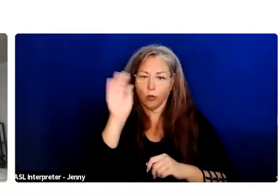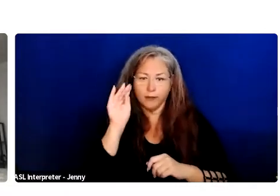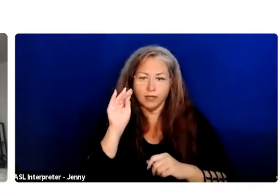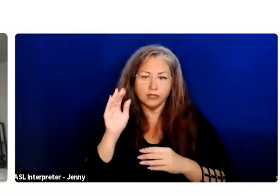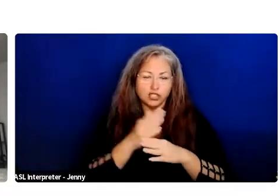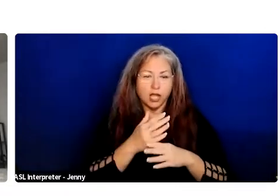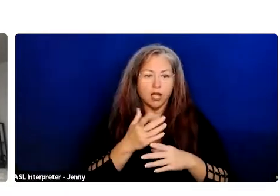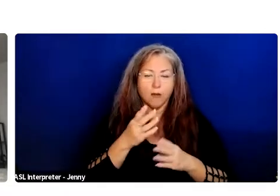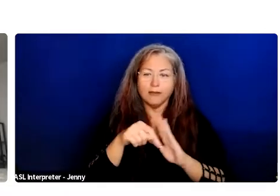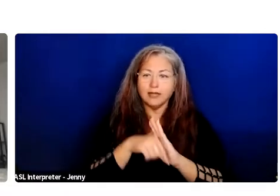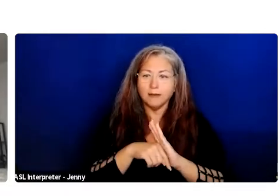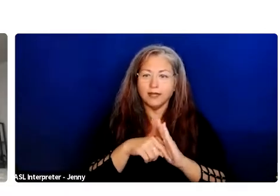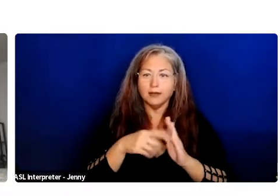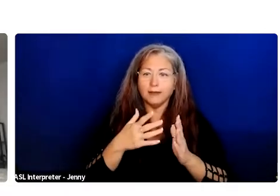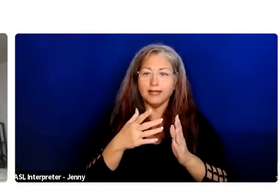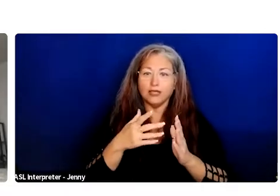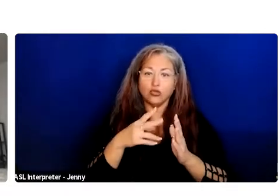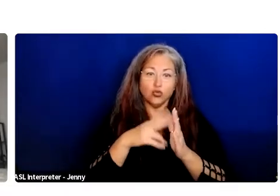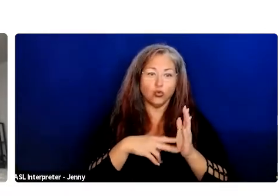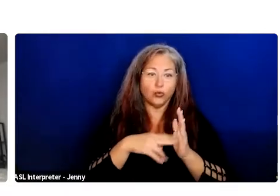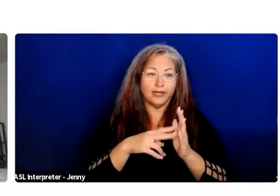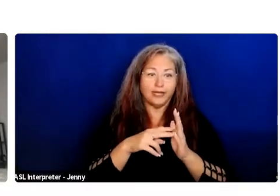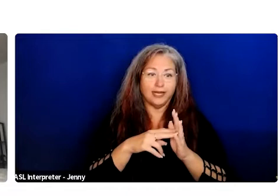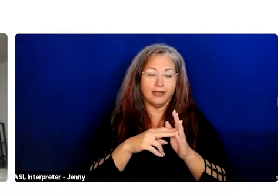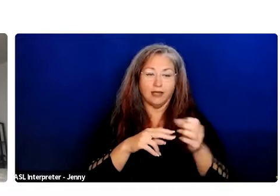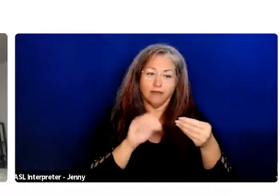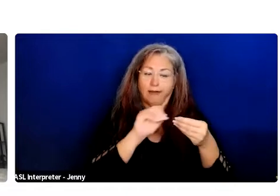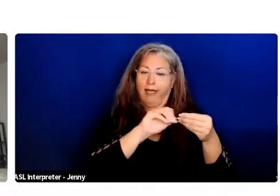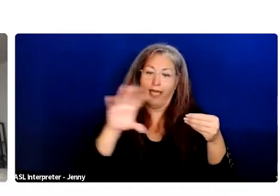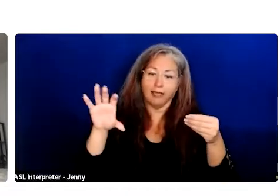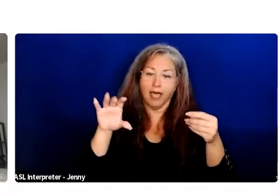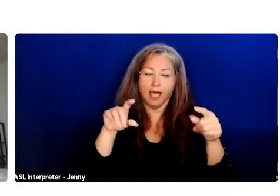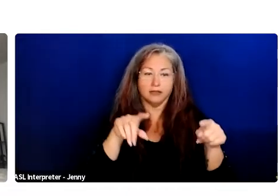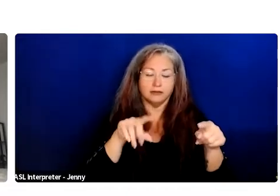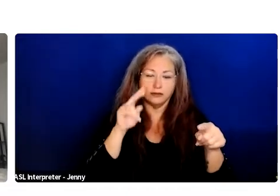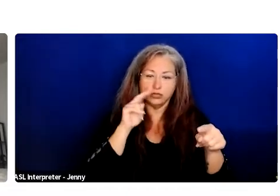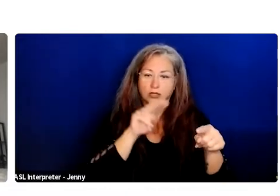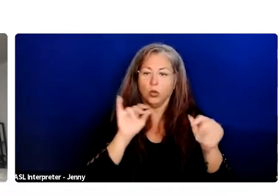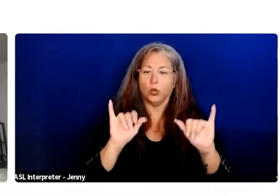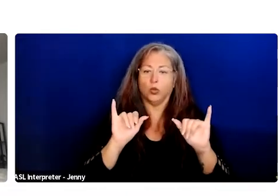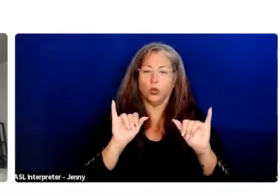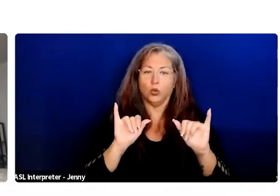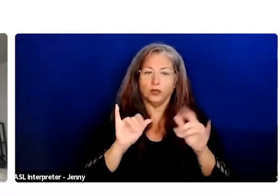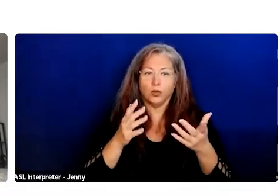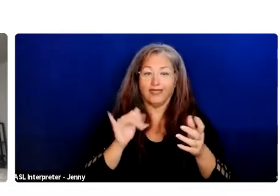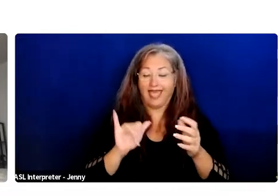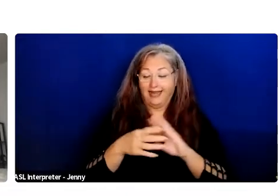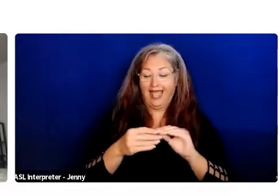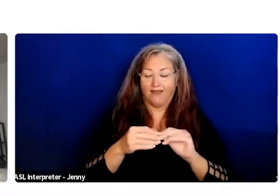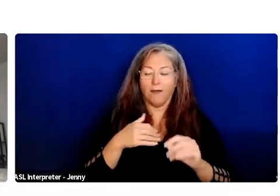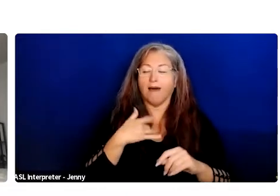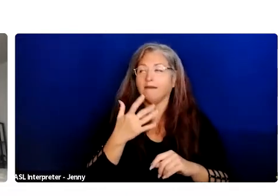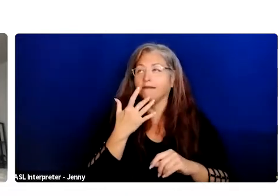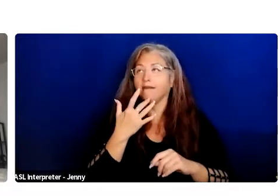in more depth after reading headlines or stories about it. So the narrative sharing is one of my favorite parts. And so if you